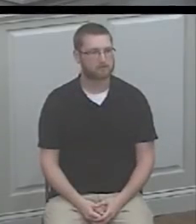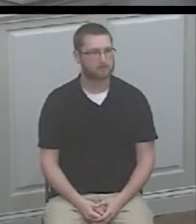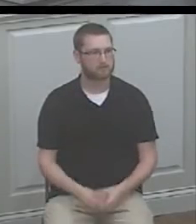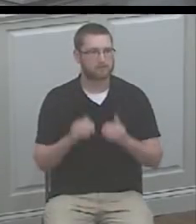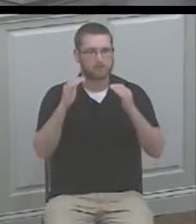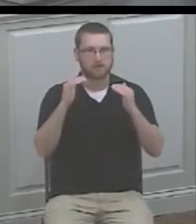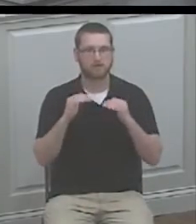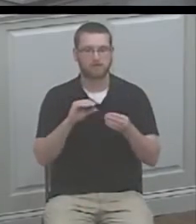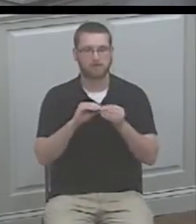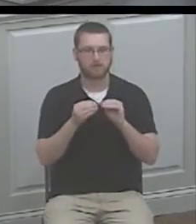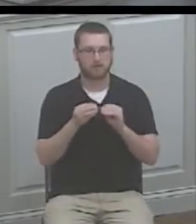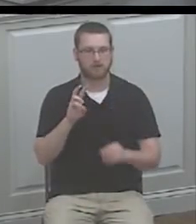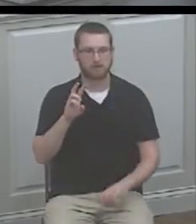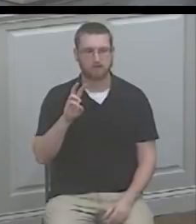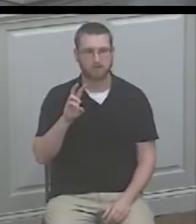Item 6